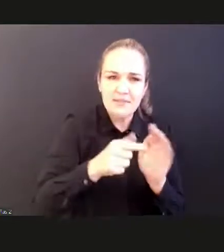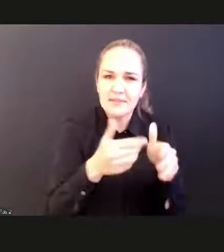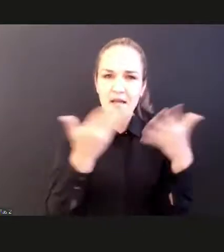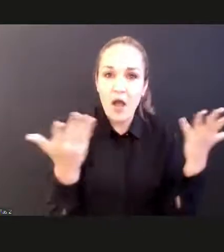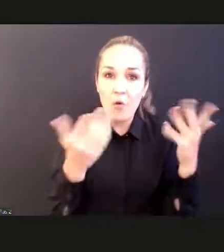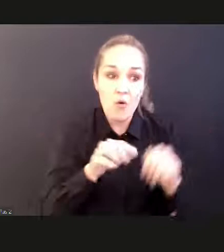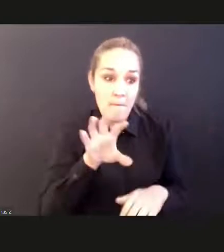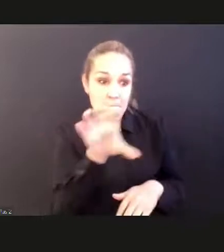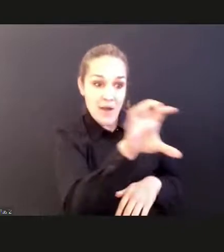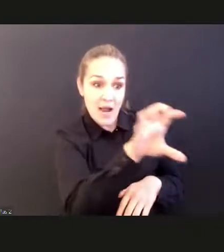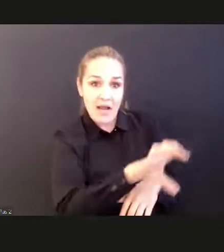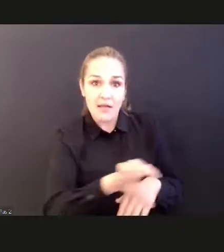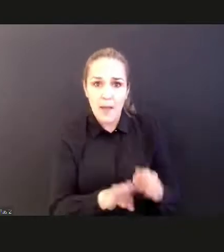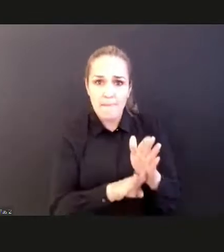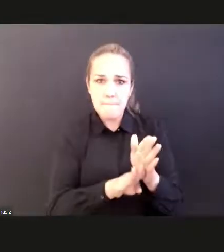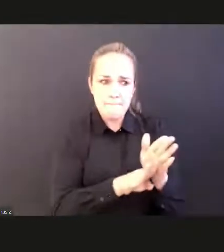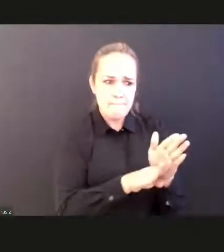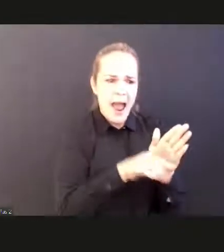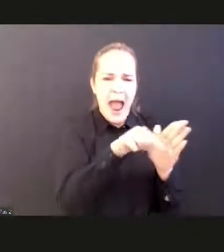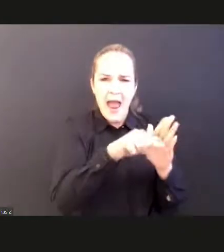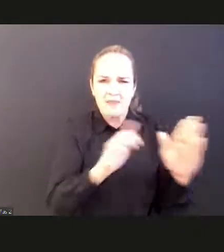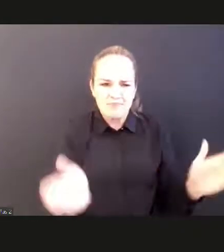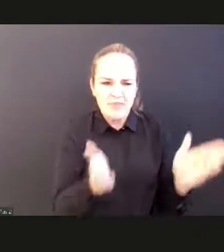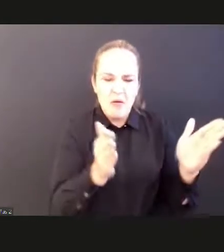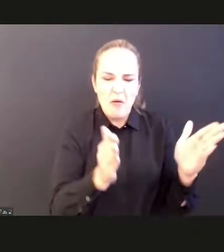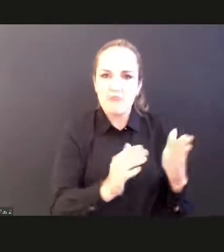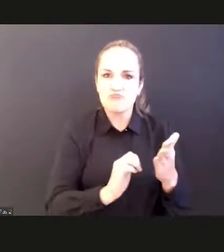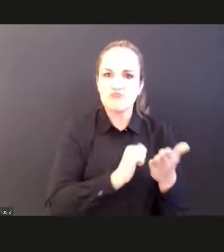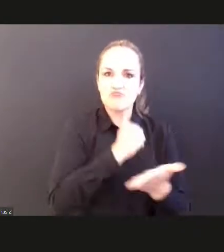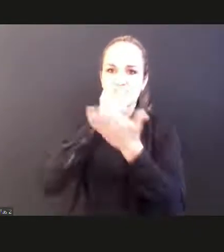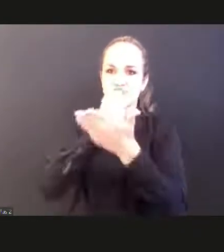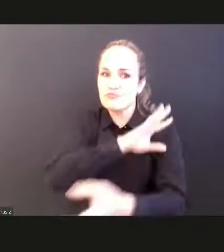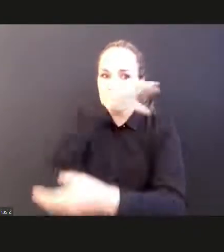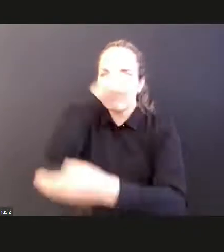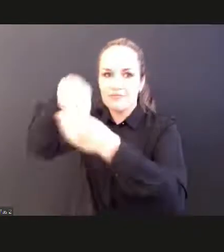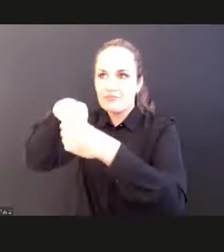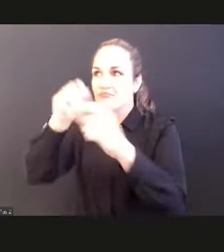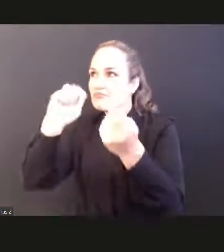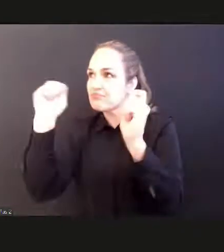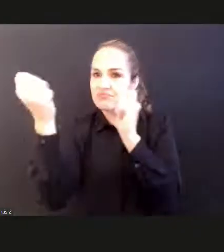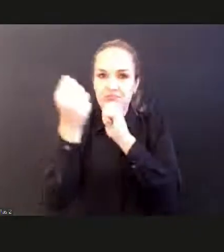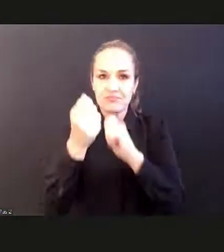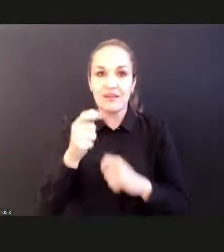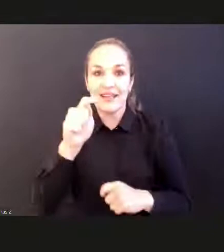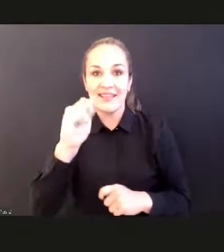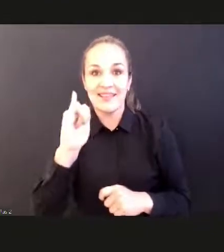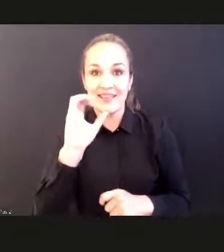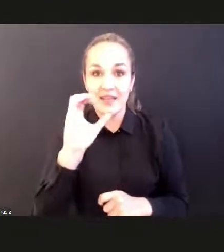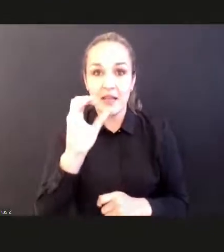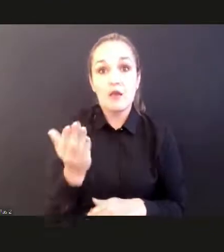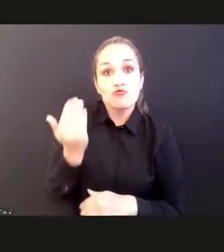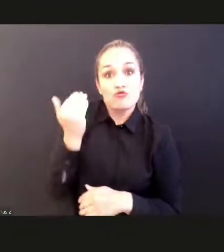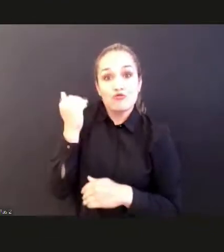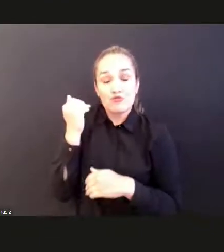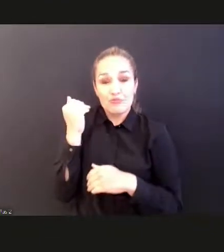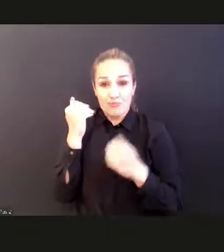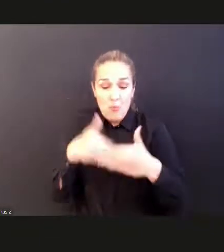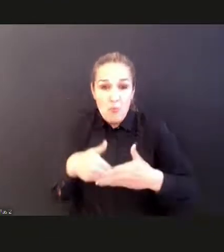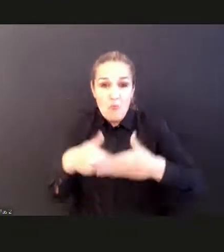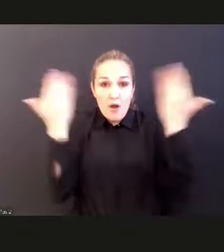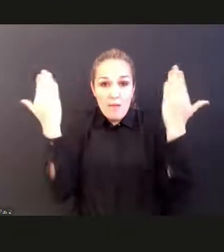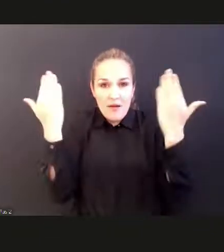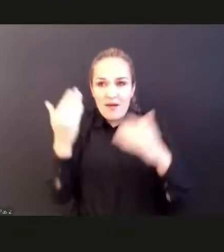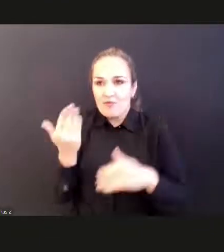ICT space? This morning, as we examine the factors and policy interventions driving